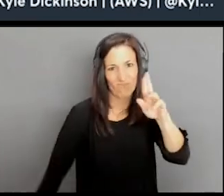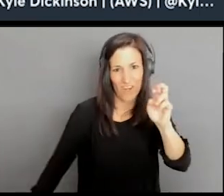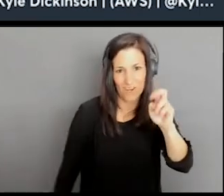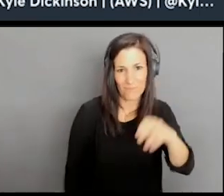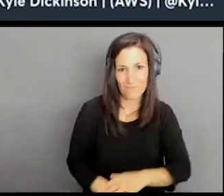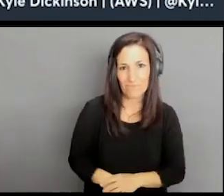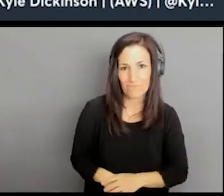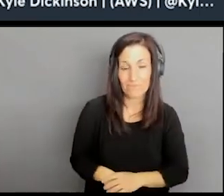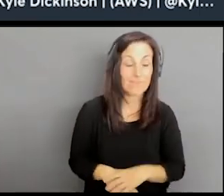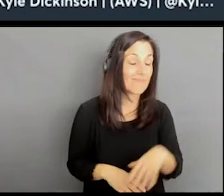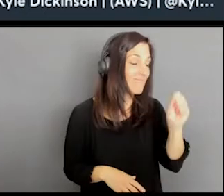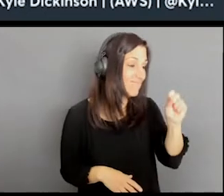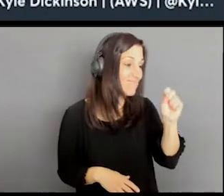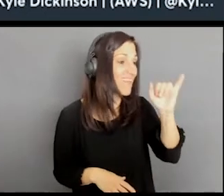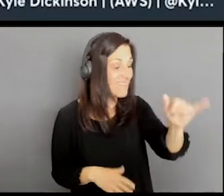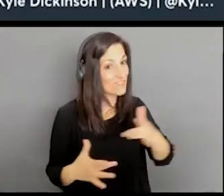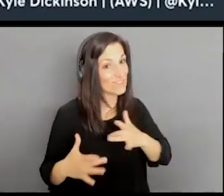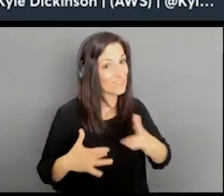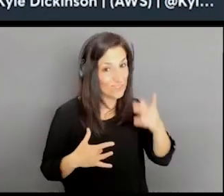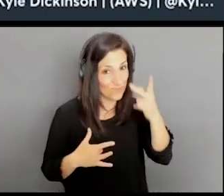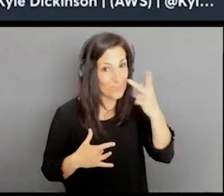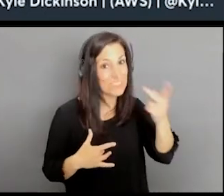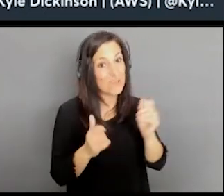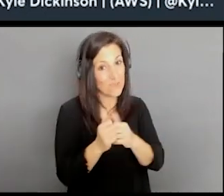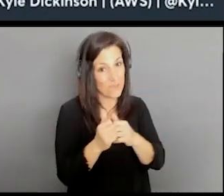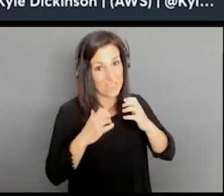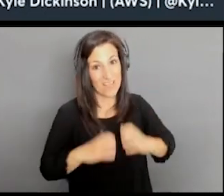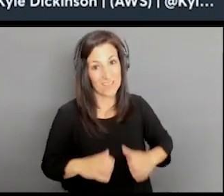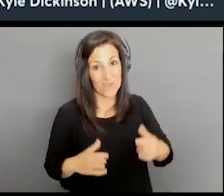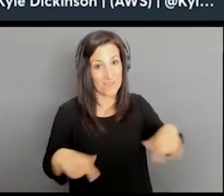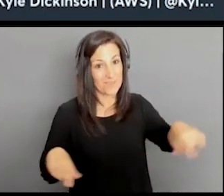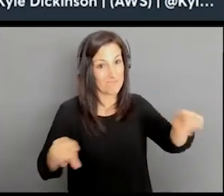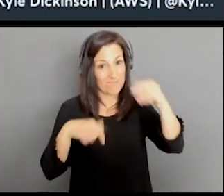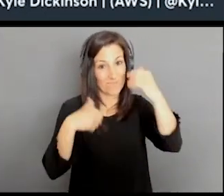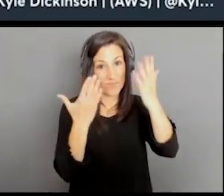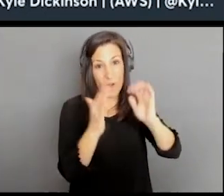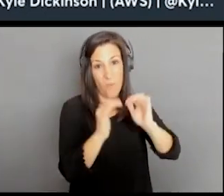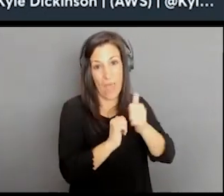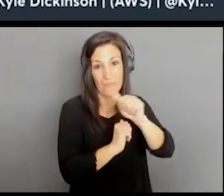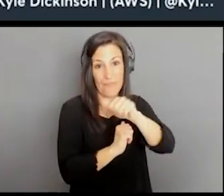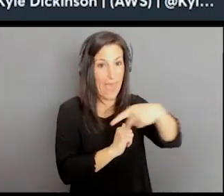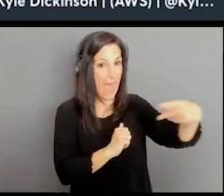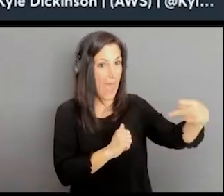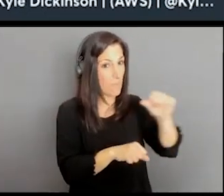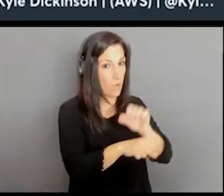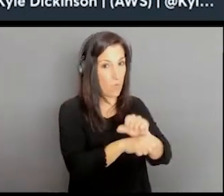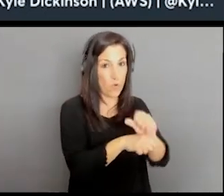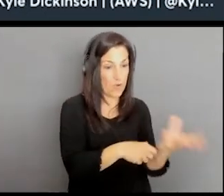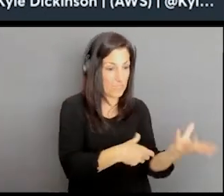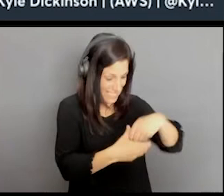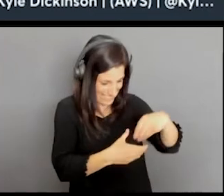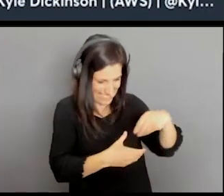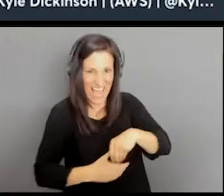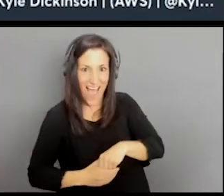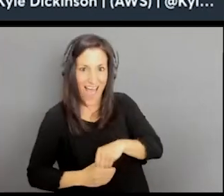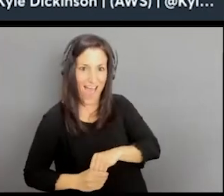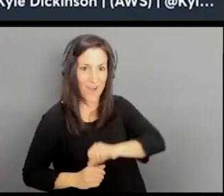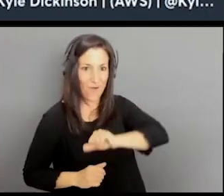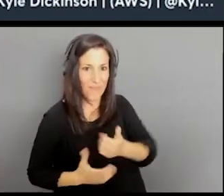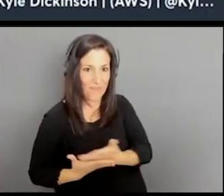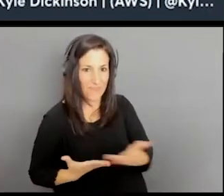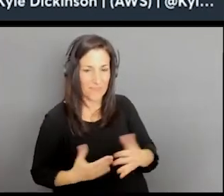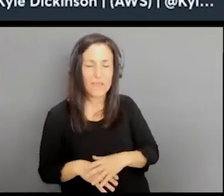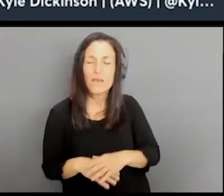with customers. It's just not knowing how that application works inside under the hood. So I have all this assessment